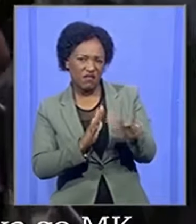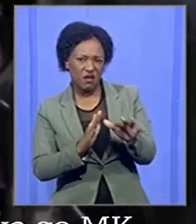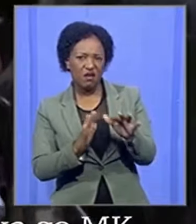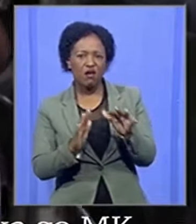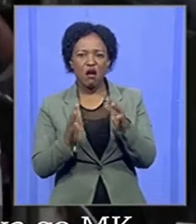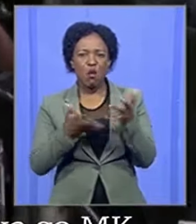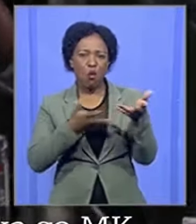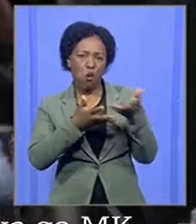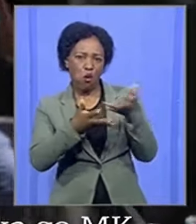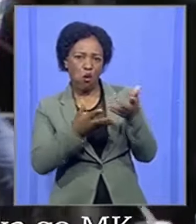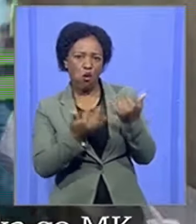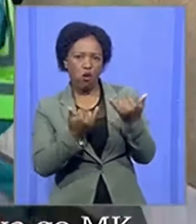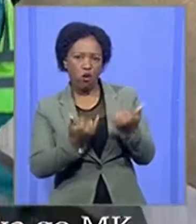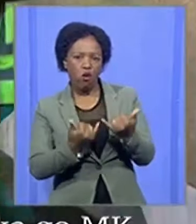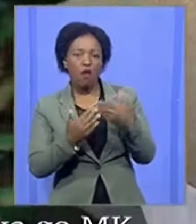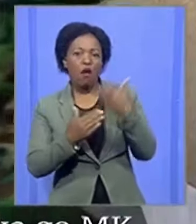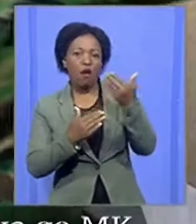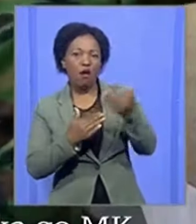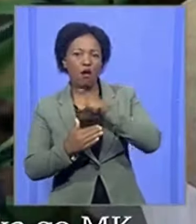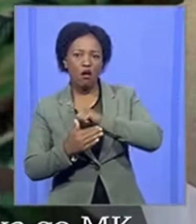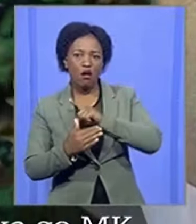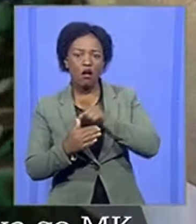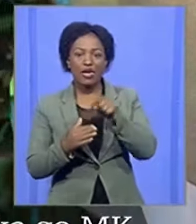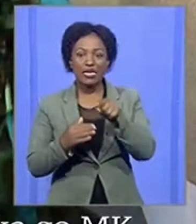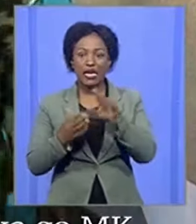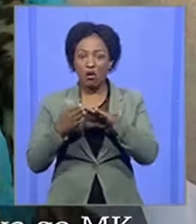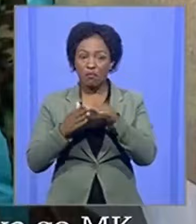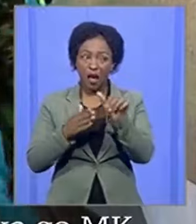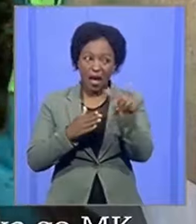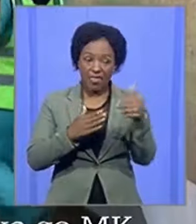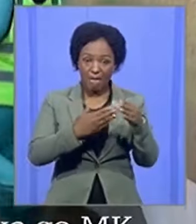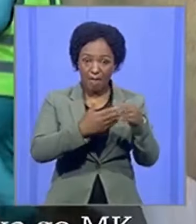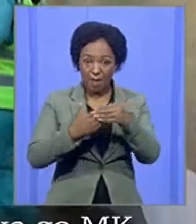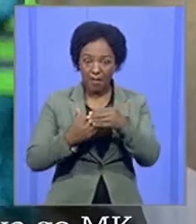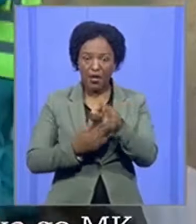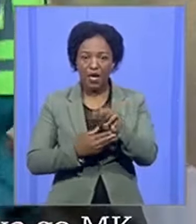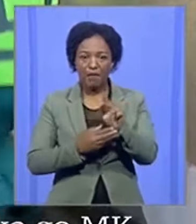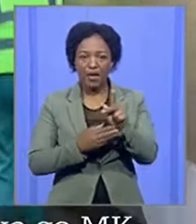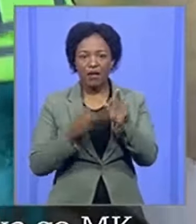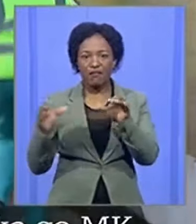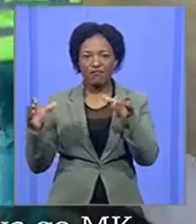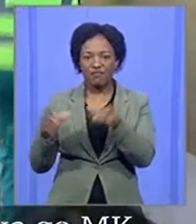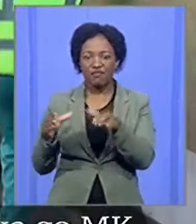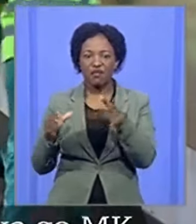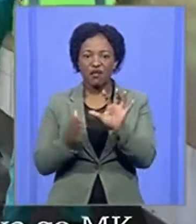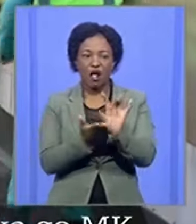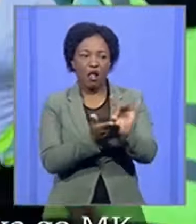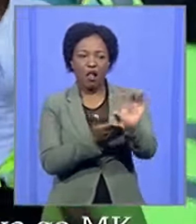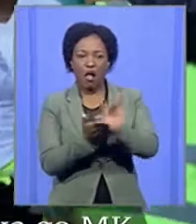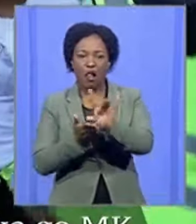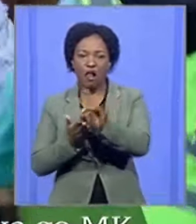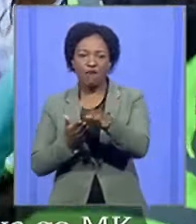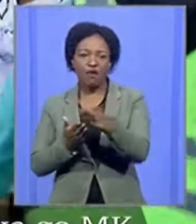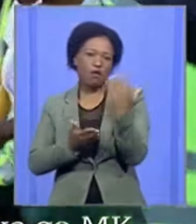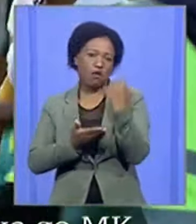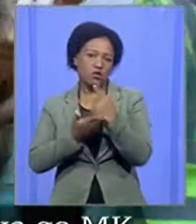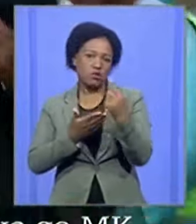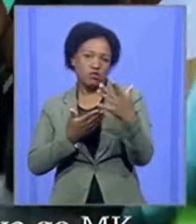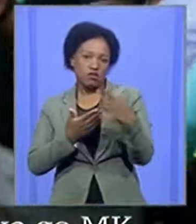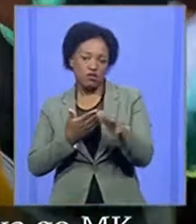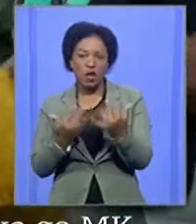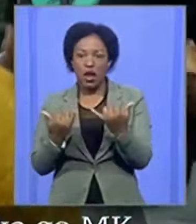ga bjale e latela morago ga gore yena le maloko a mmalwa a mokgatlo wa MK a rakwe ka mokgatlong bekeng ya go feta. Go sa le